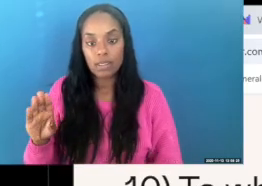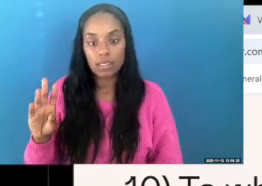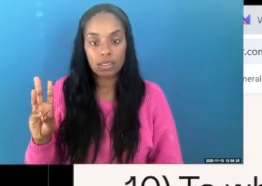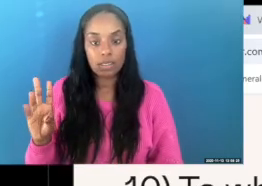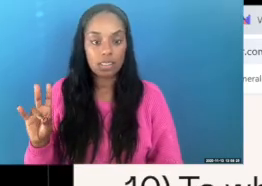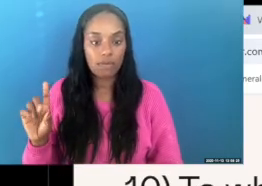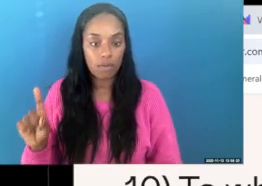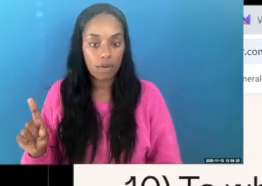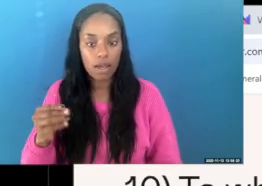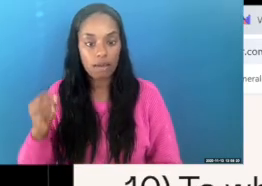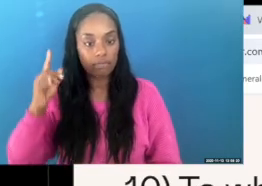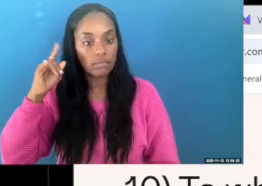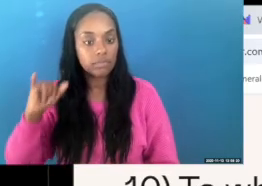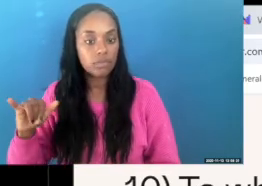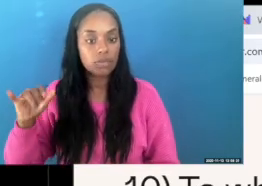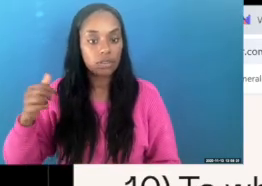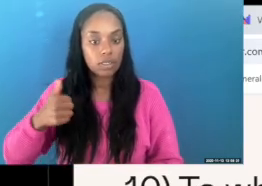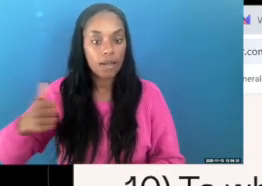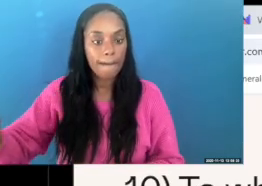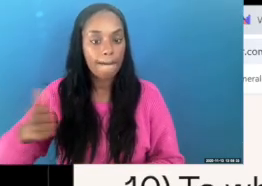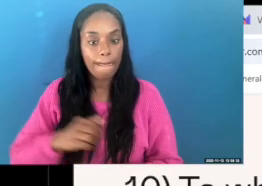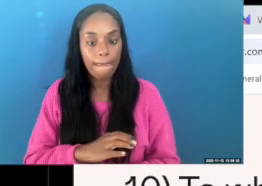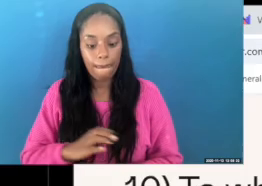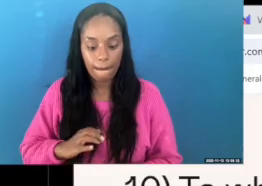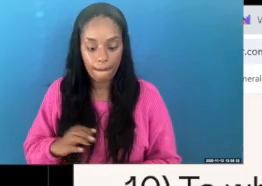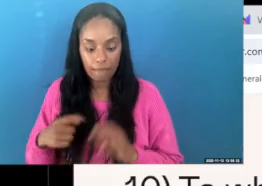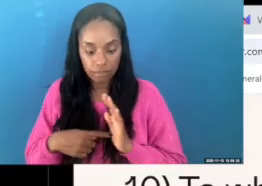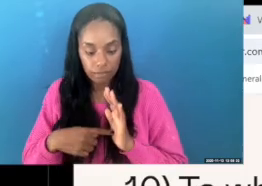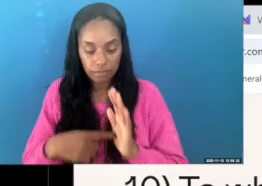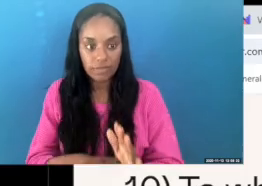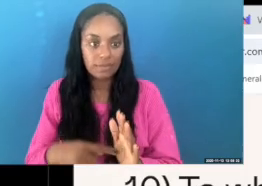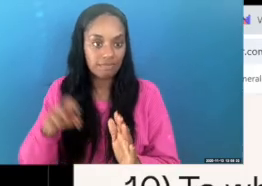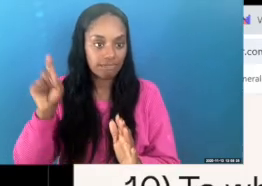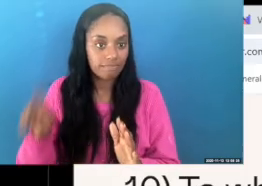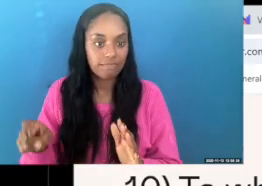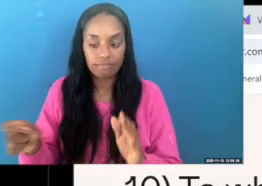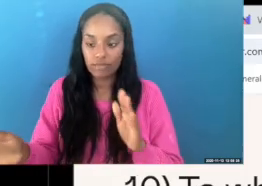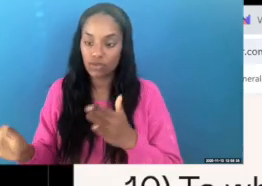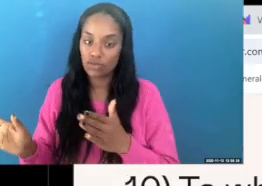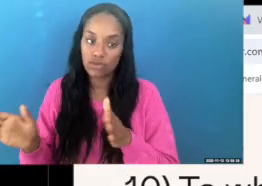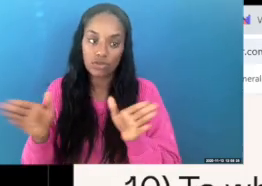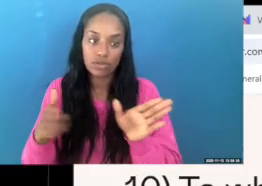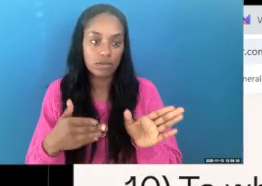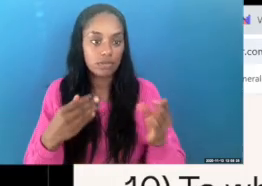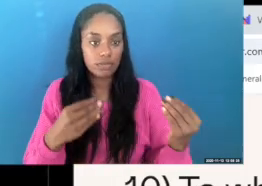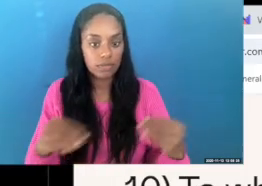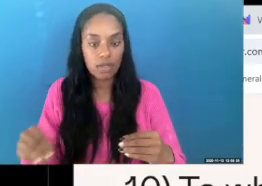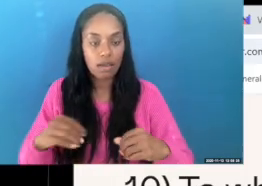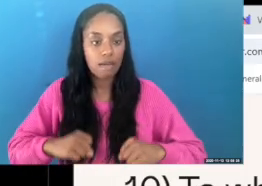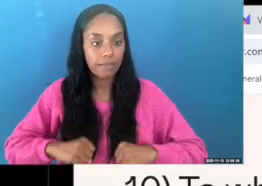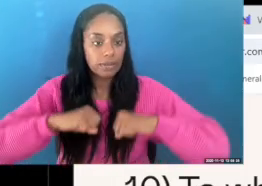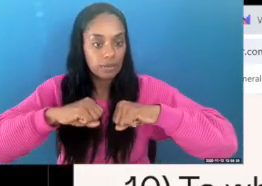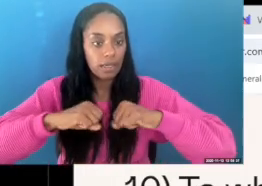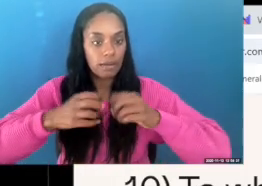been identified in the freight corridor process by SB 671 and the California Transportation Commission,